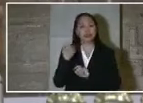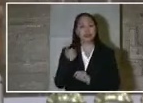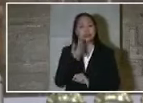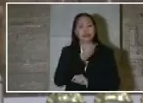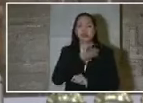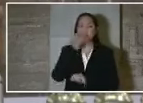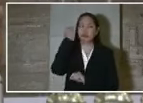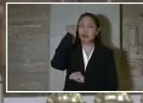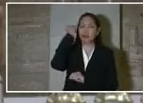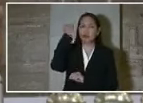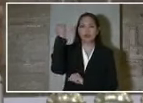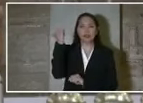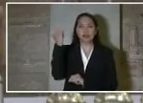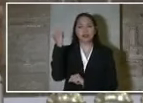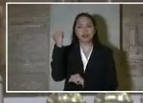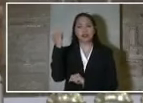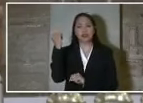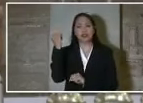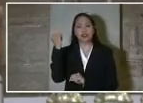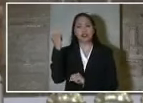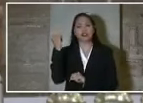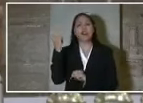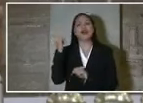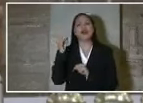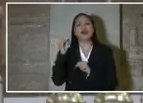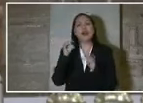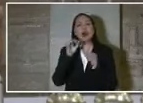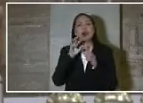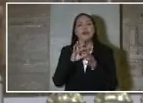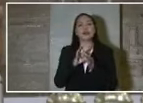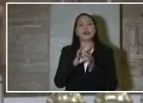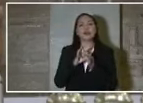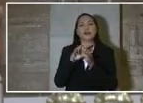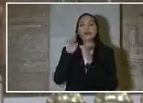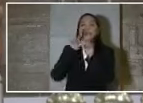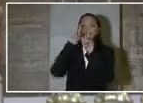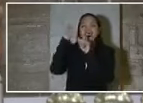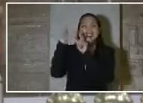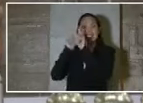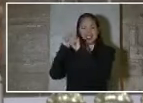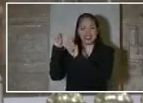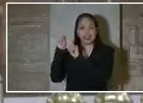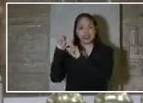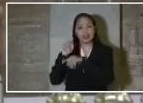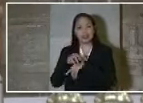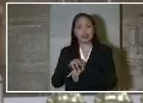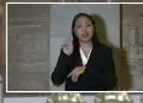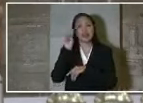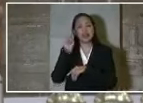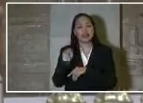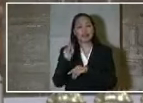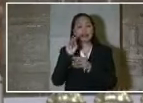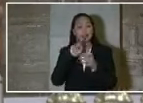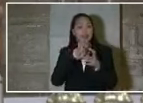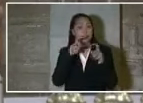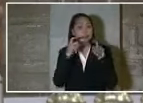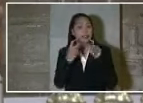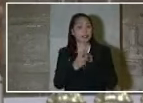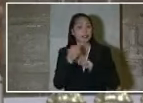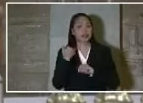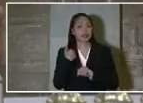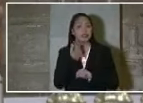our idea of a star? Do we need to change